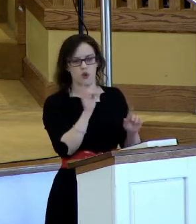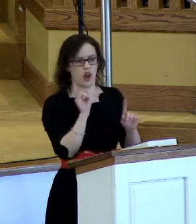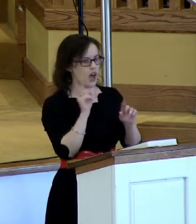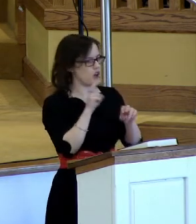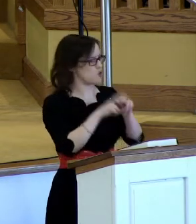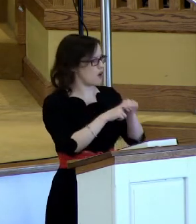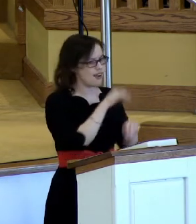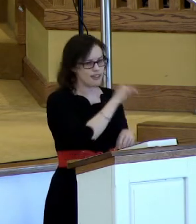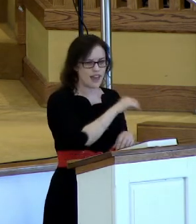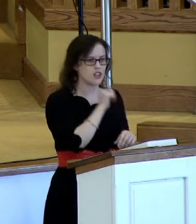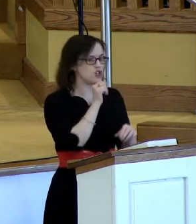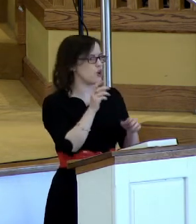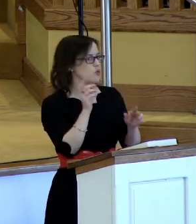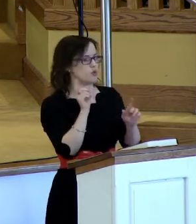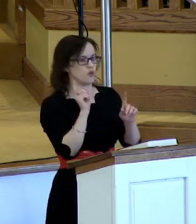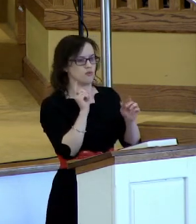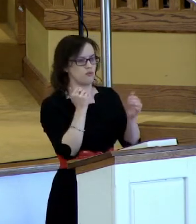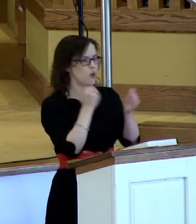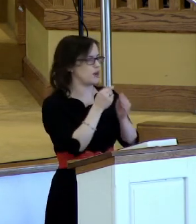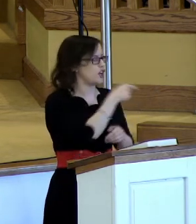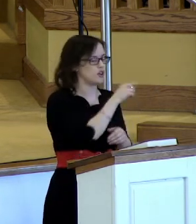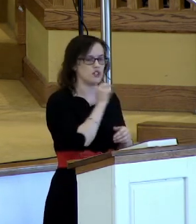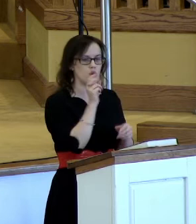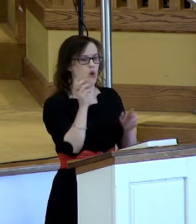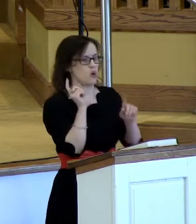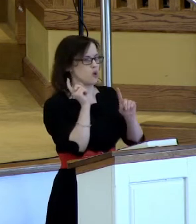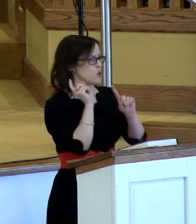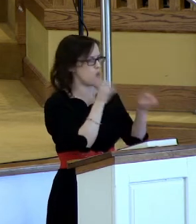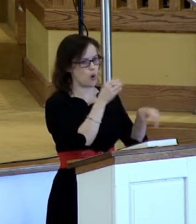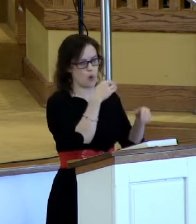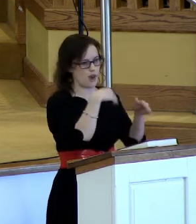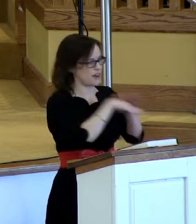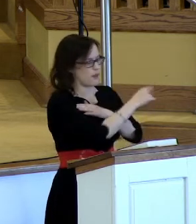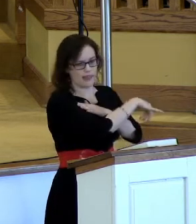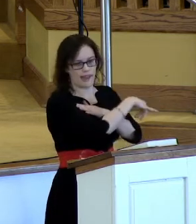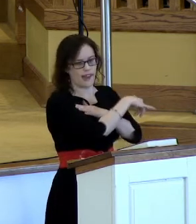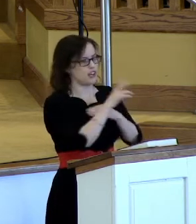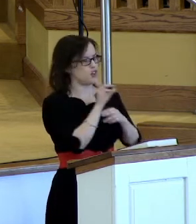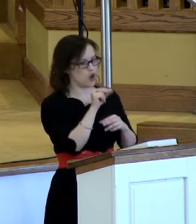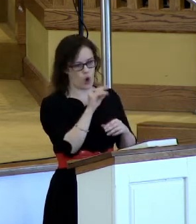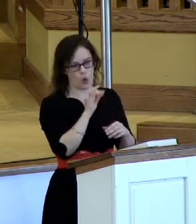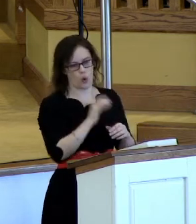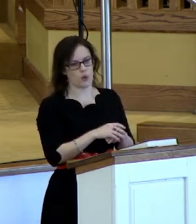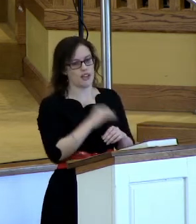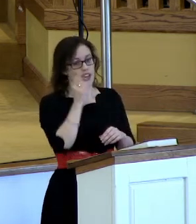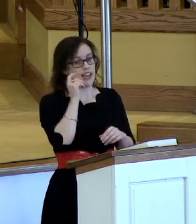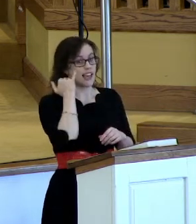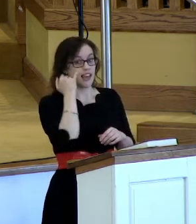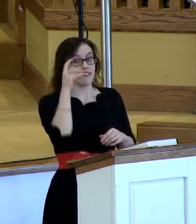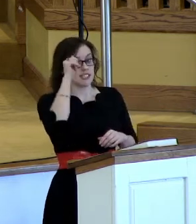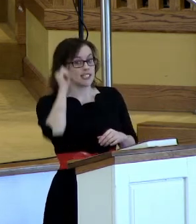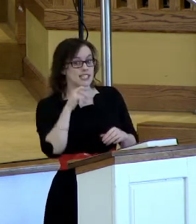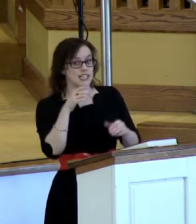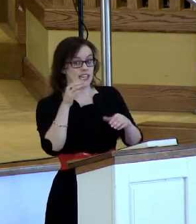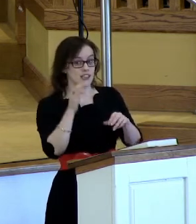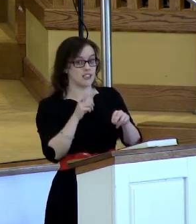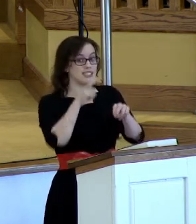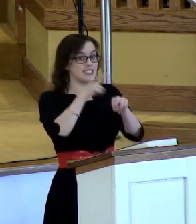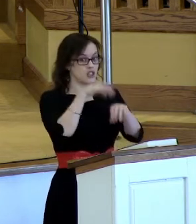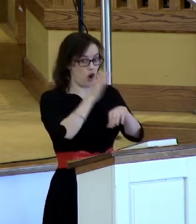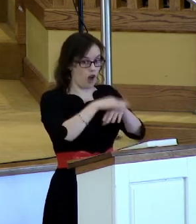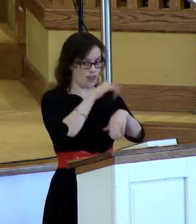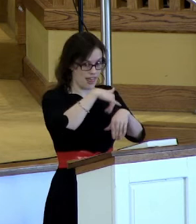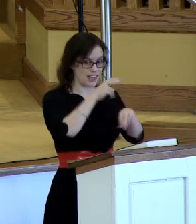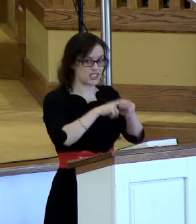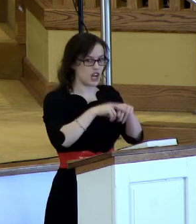it. In fact, kids, don't even go down the steps. Teenagers, don't even go down the steps. And if you teenagers get on the chair lift, Brother Bussy and I will give you a reason to